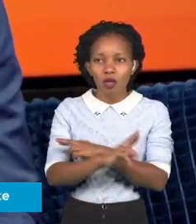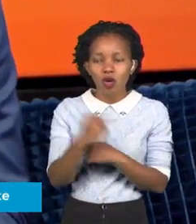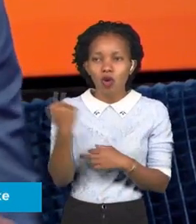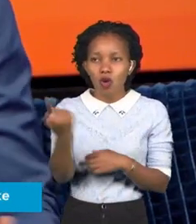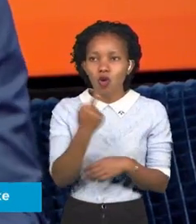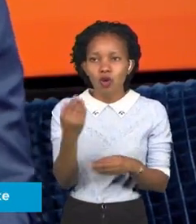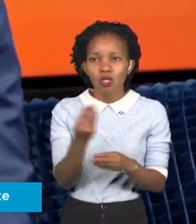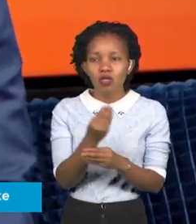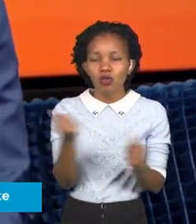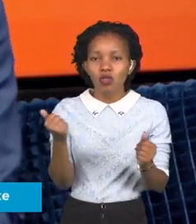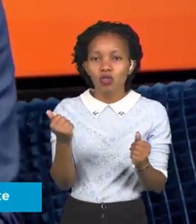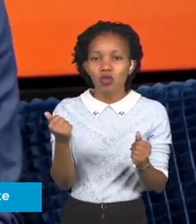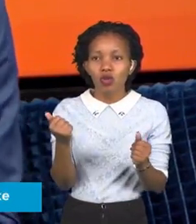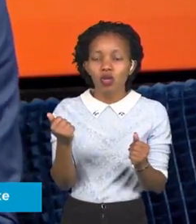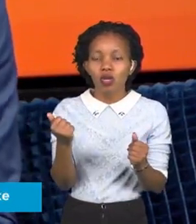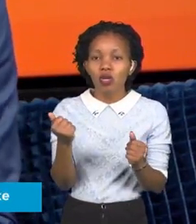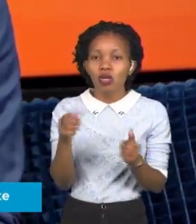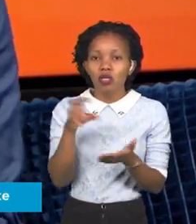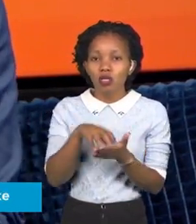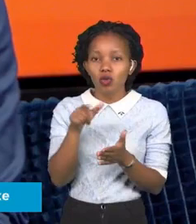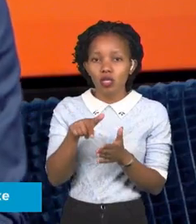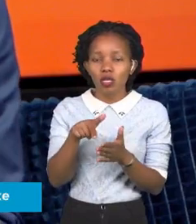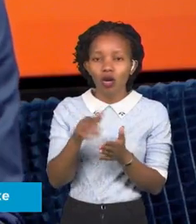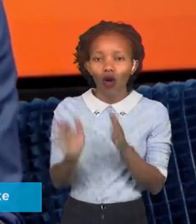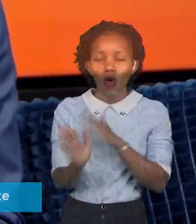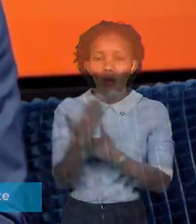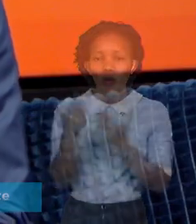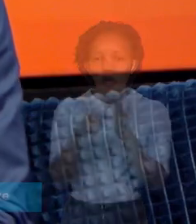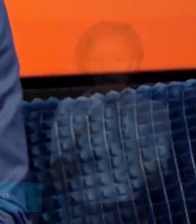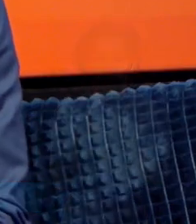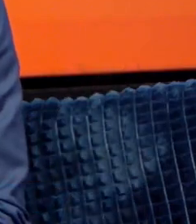Only solution-oriented situation right here on Morning Live.